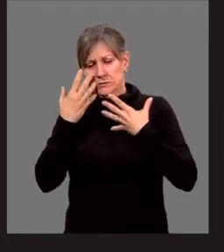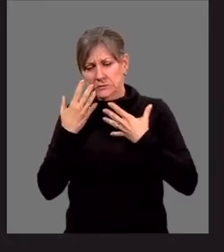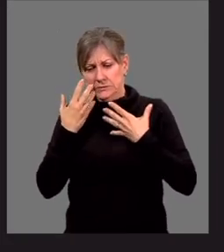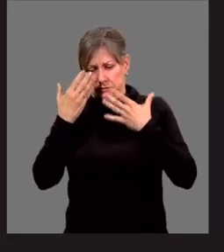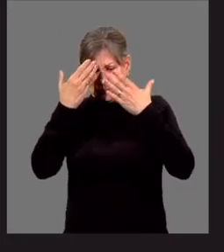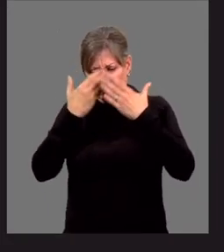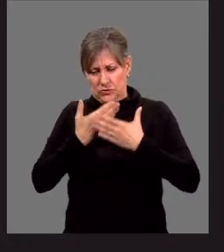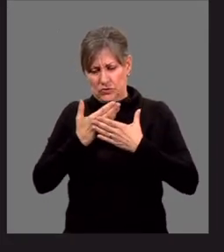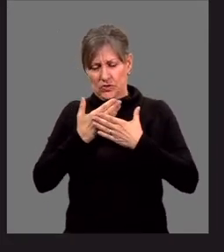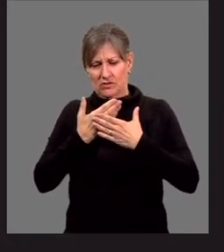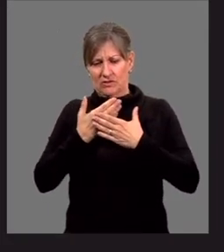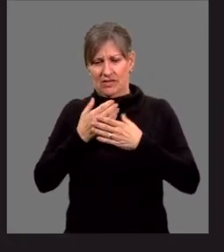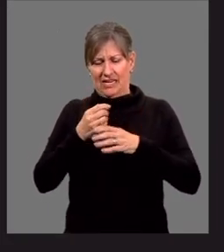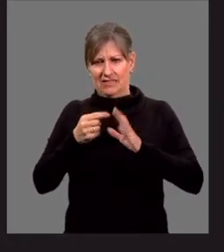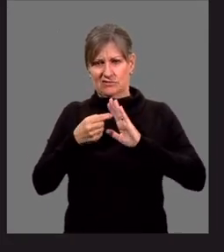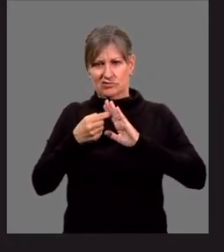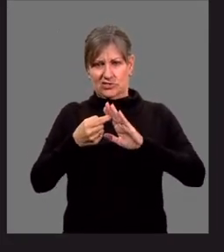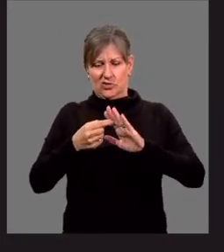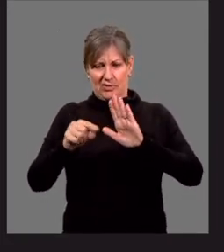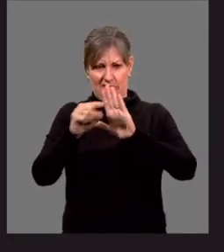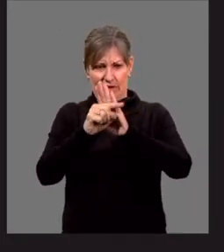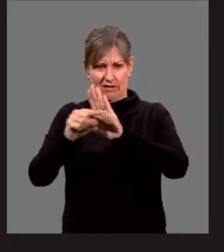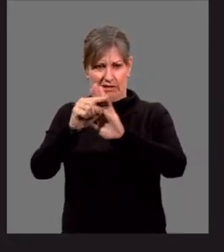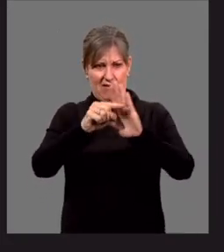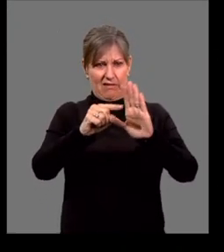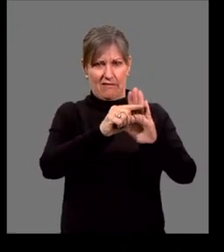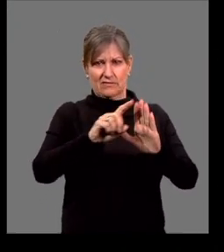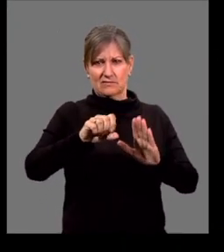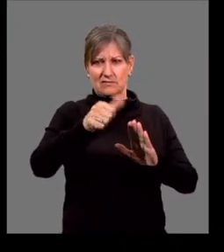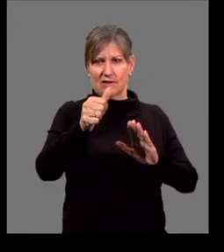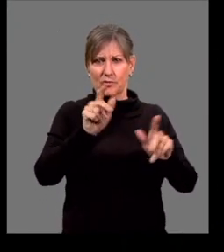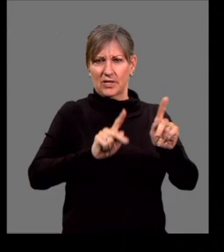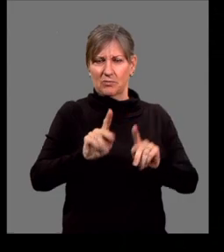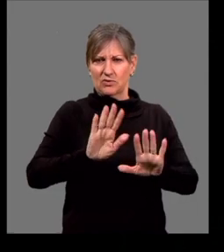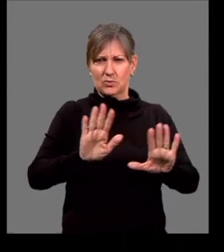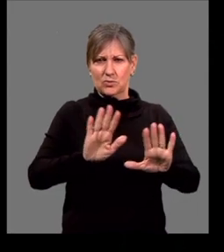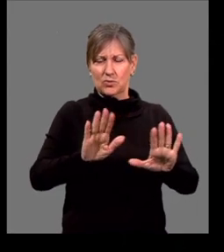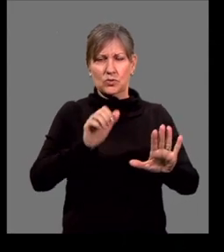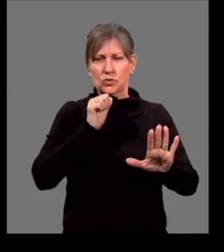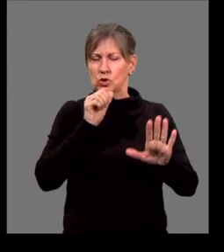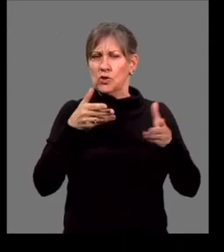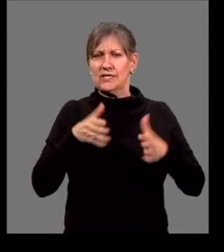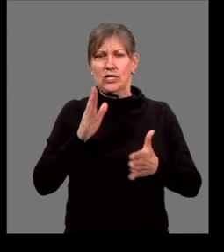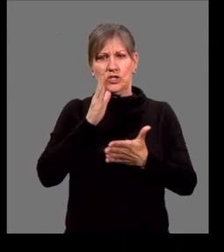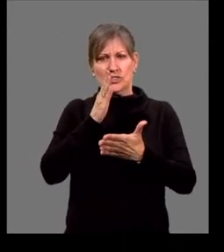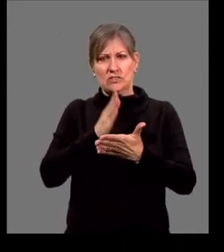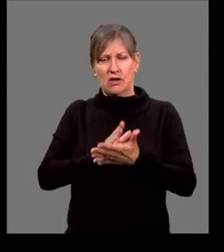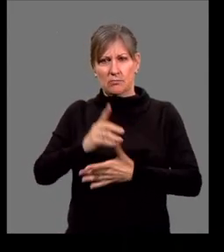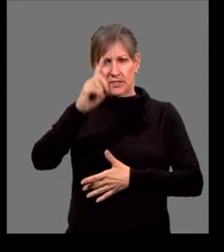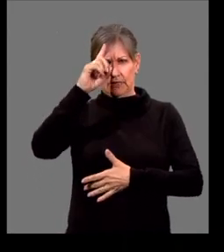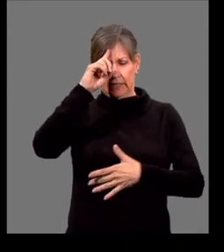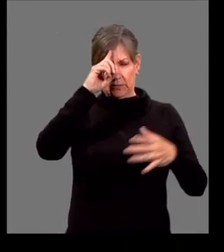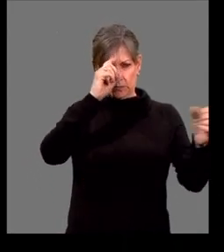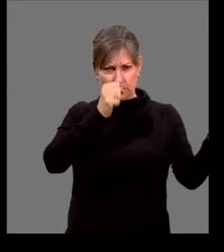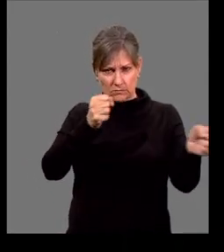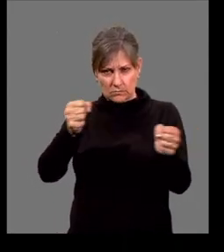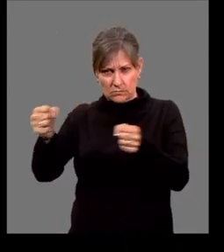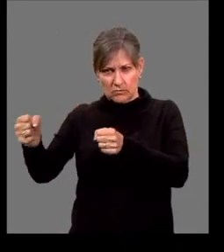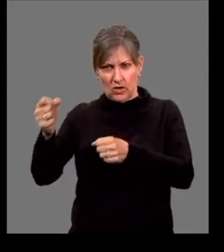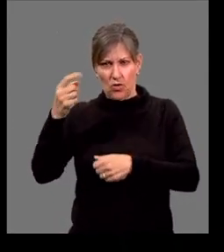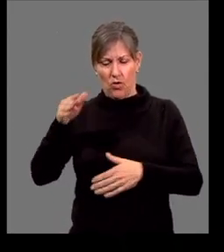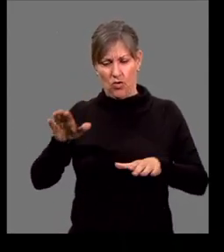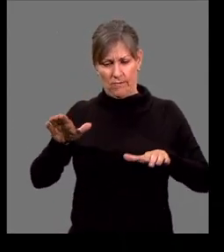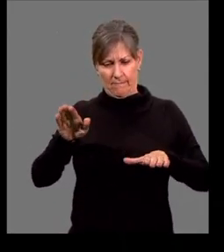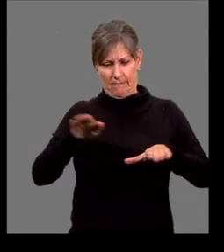to start projecting negative feelings towards others. Don't let it stop you from thinking strategically or